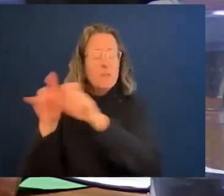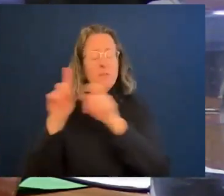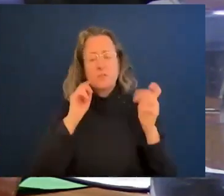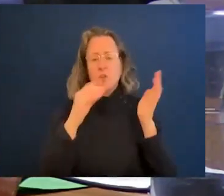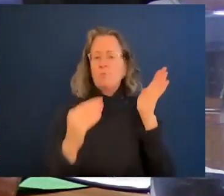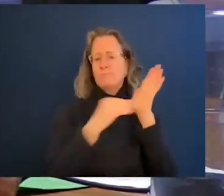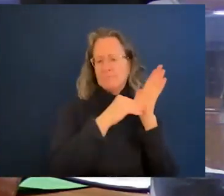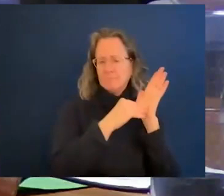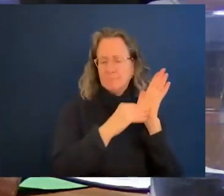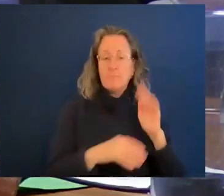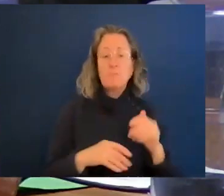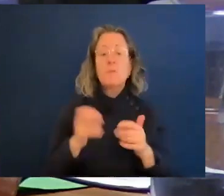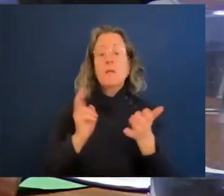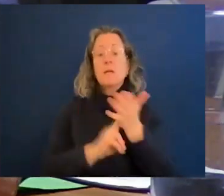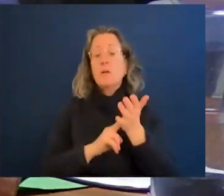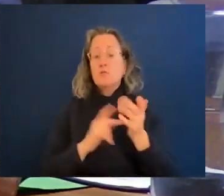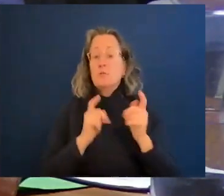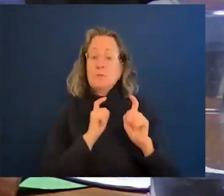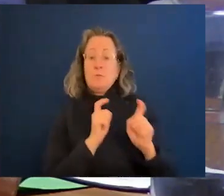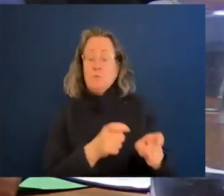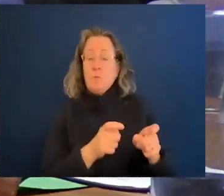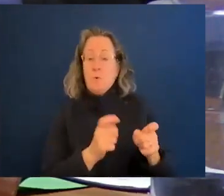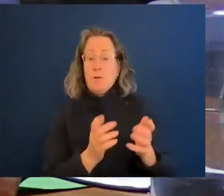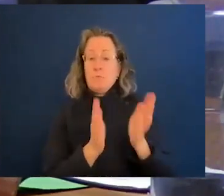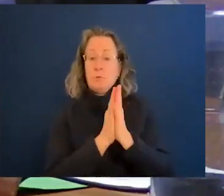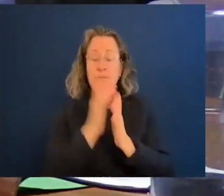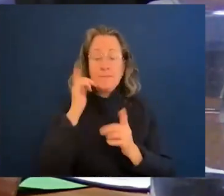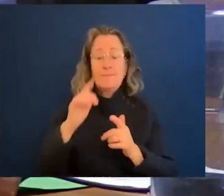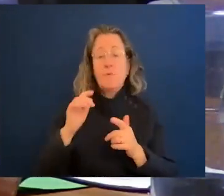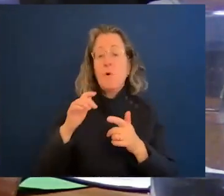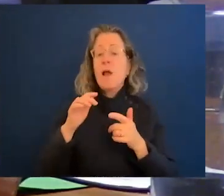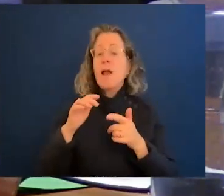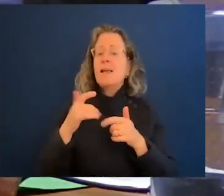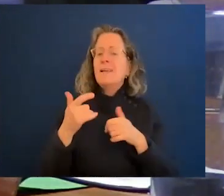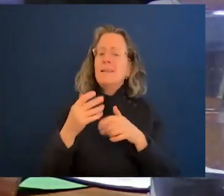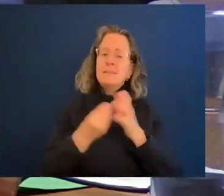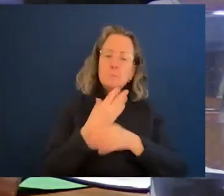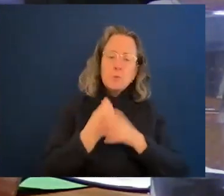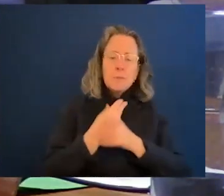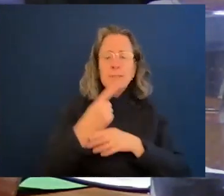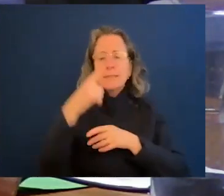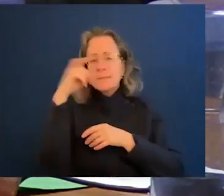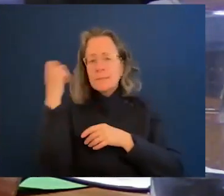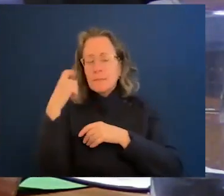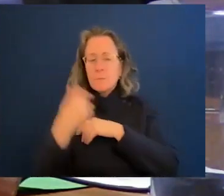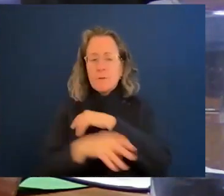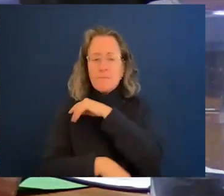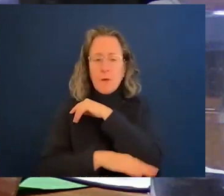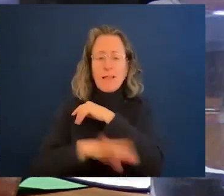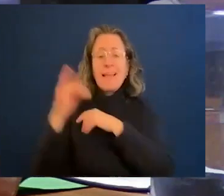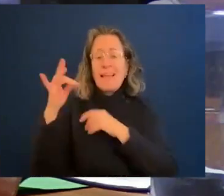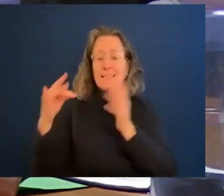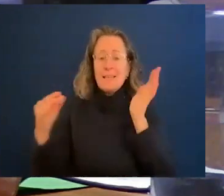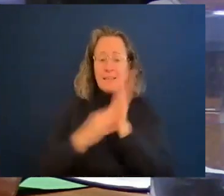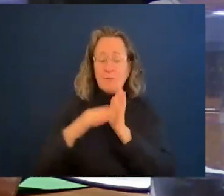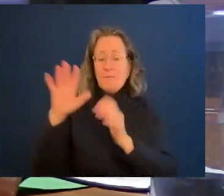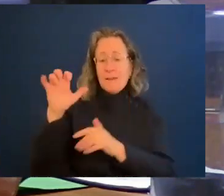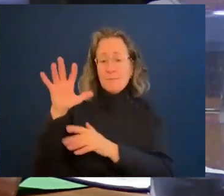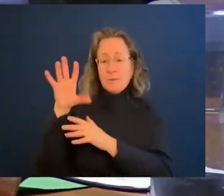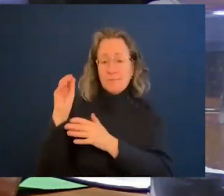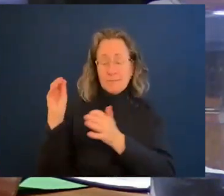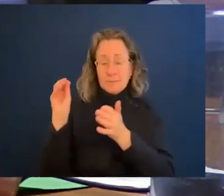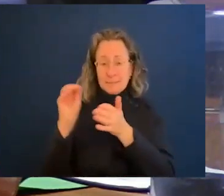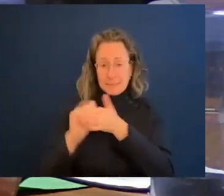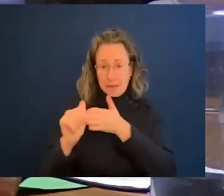award request for seasonal Cemetery maintenance in the amount of eighteen thousand five hundred and fifty dollars to